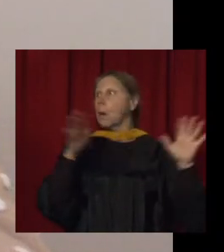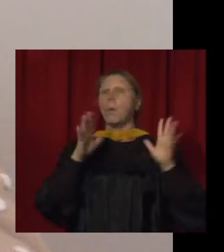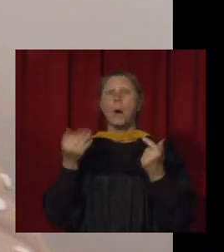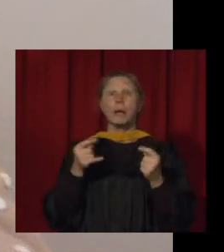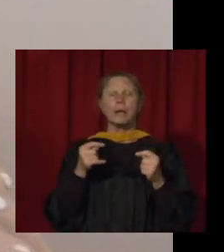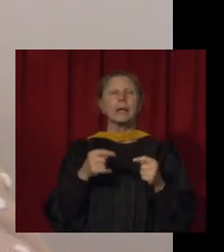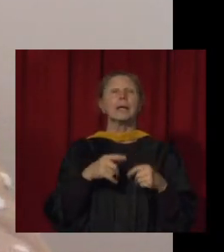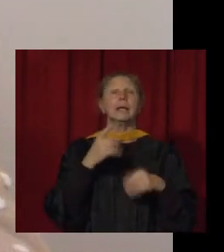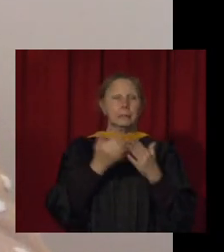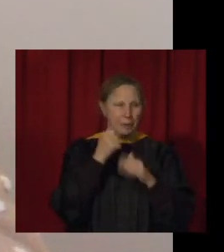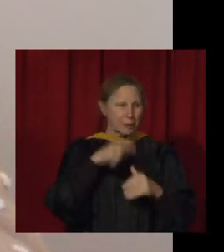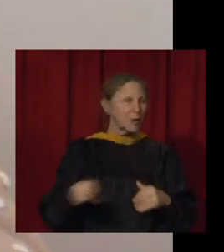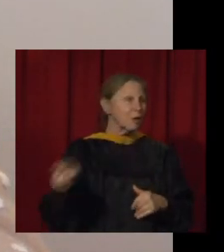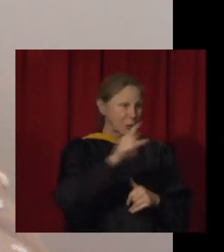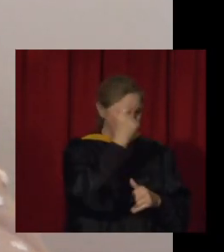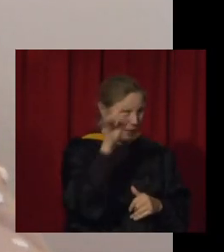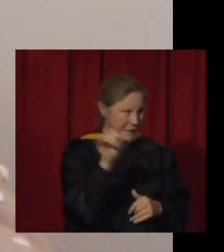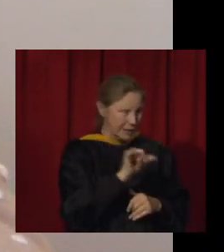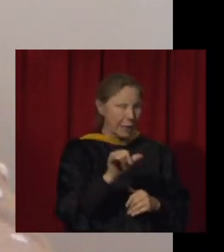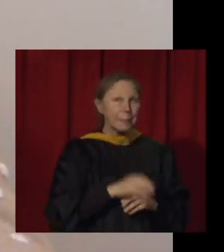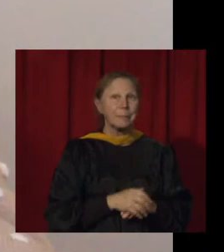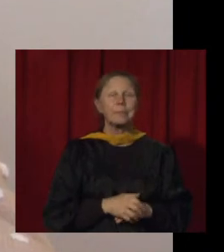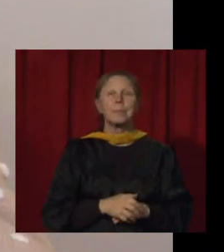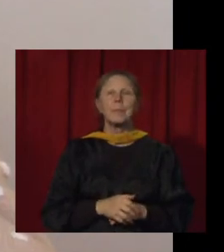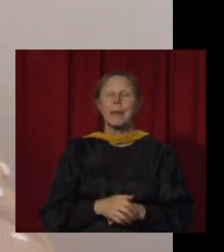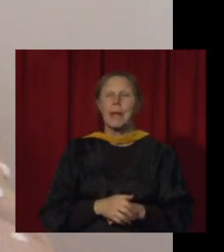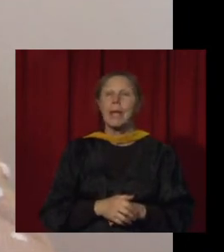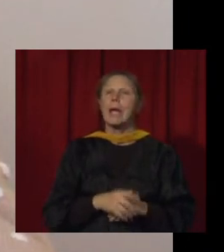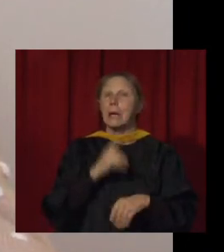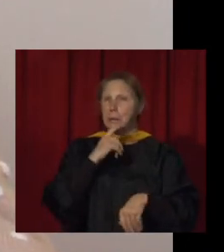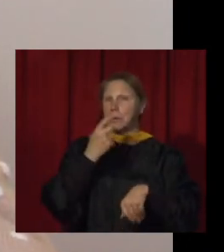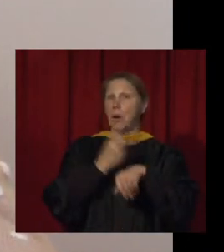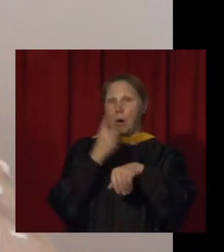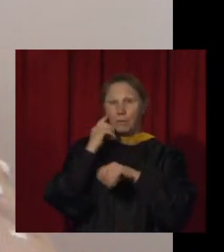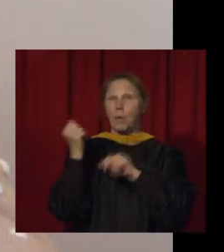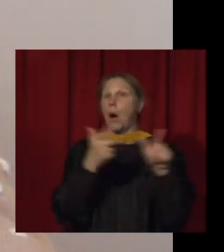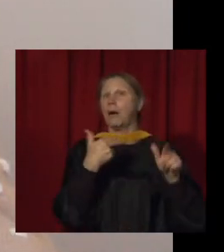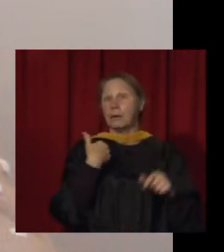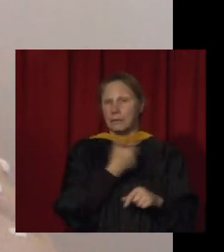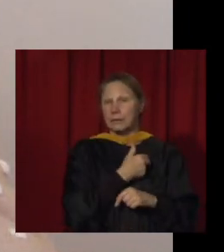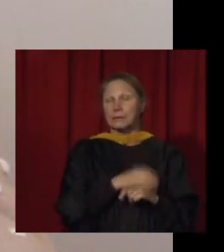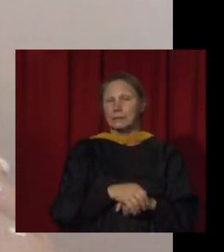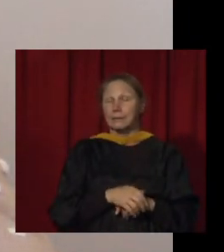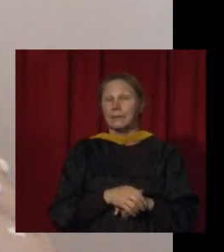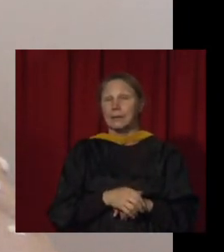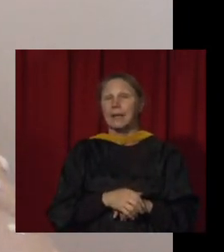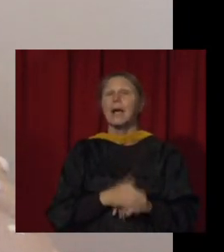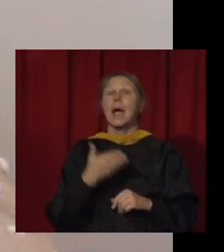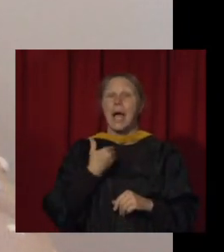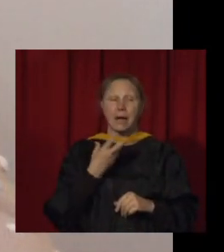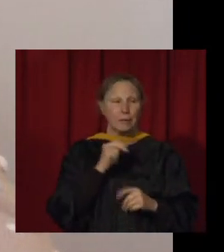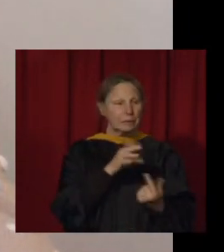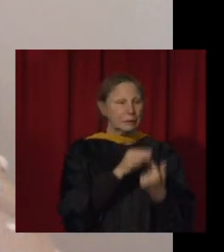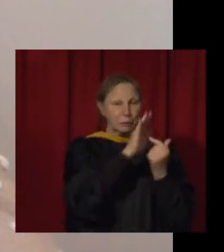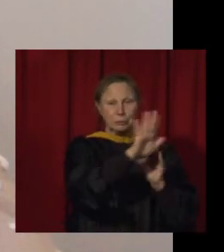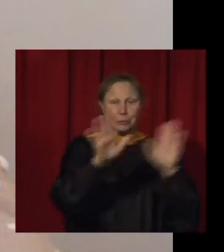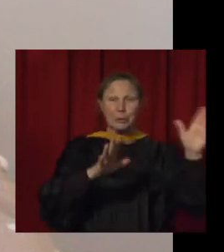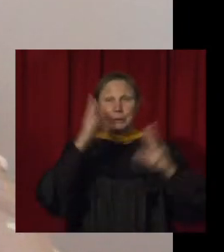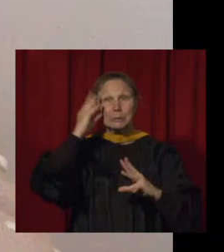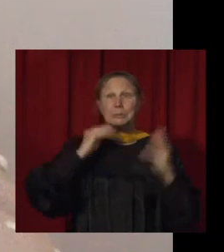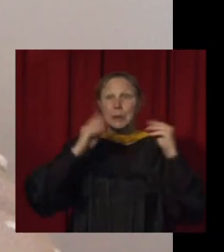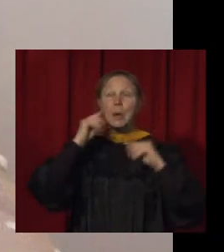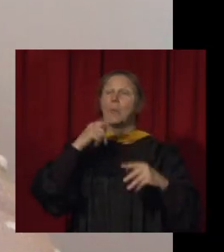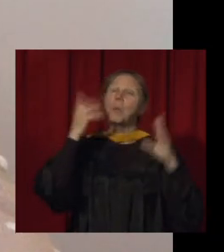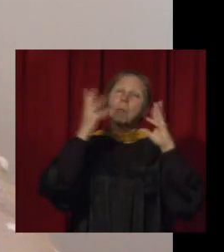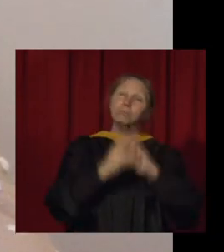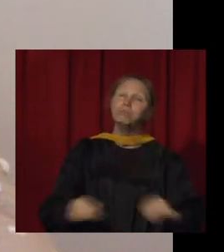I'm sure many of you can relate. It was a difficult adjustment for all of us, and we each have our own unique experience that we will